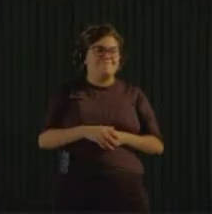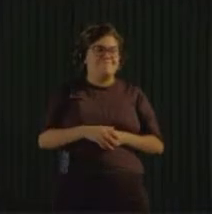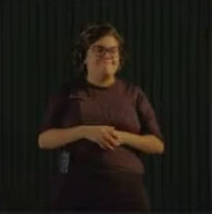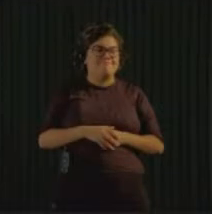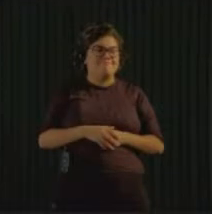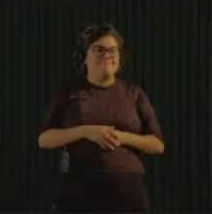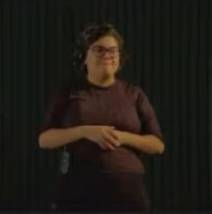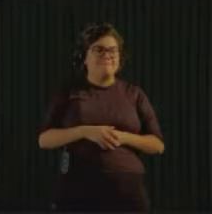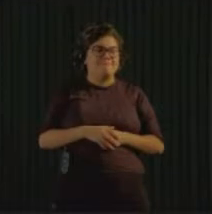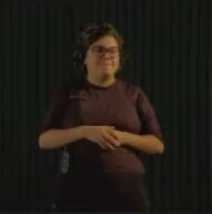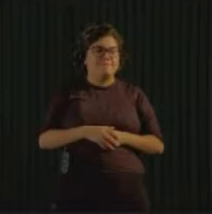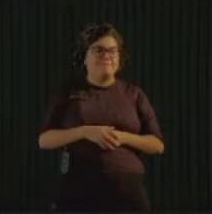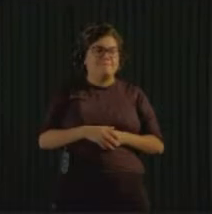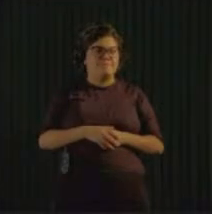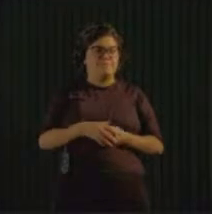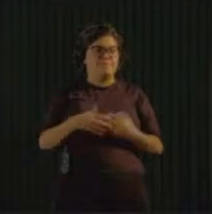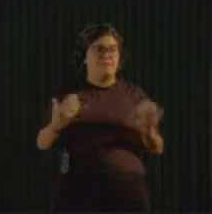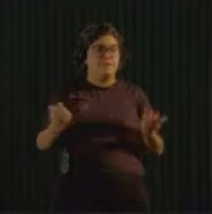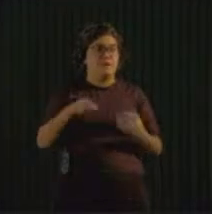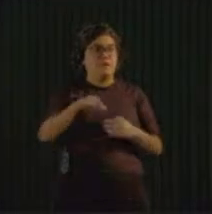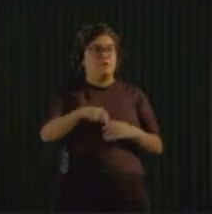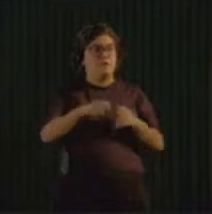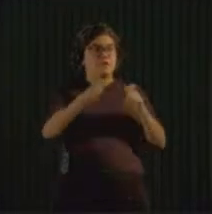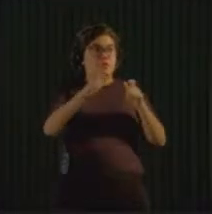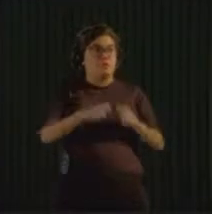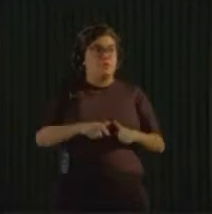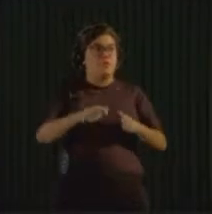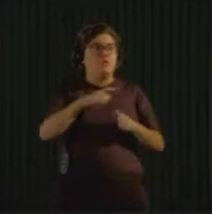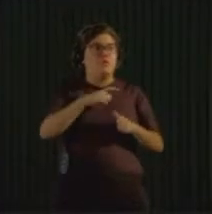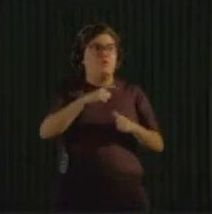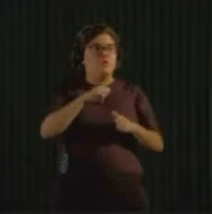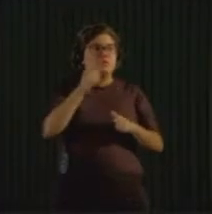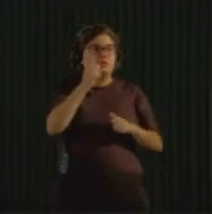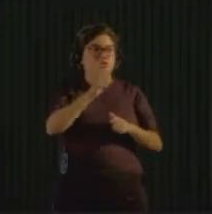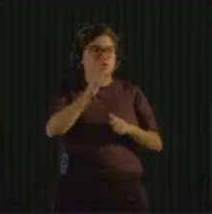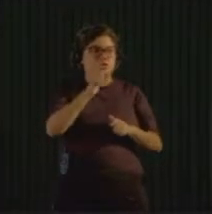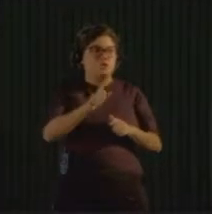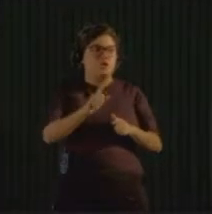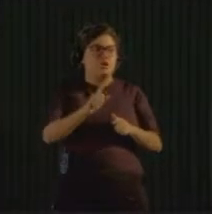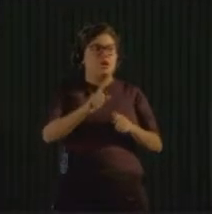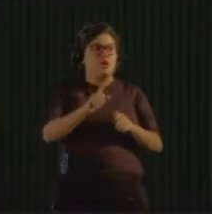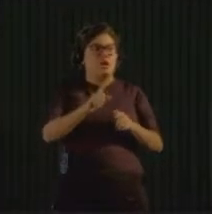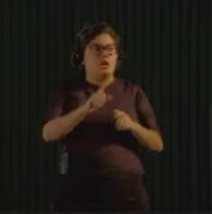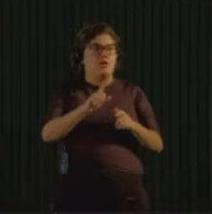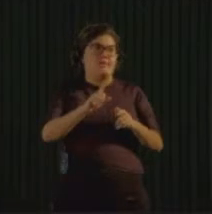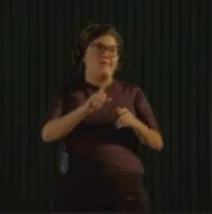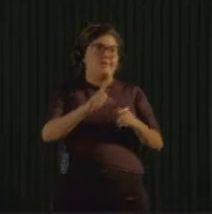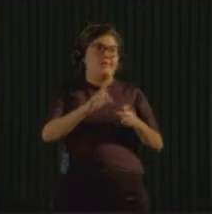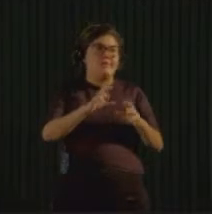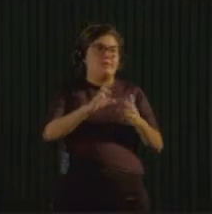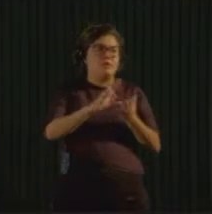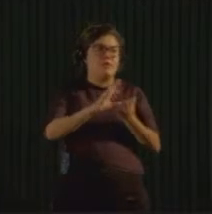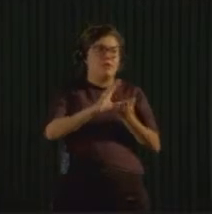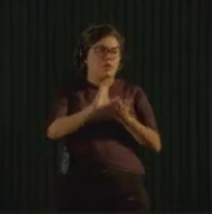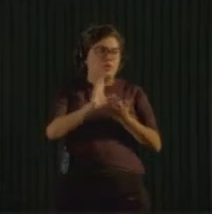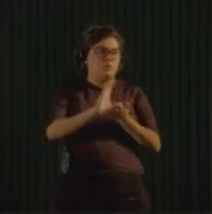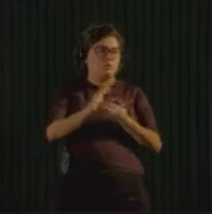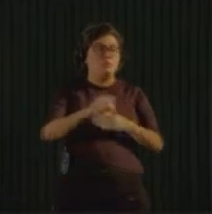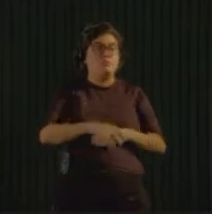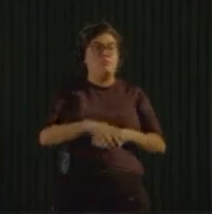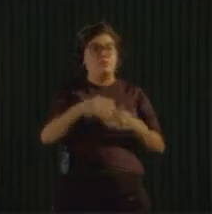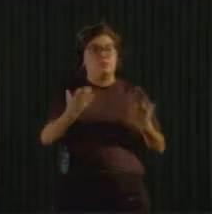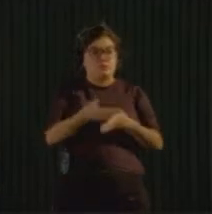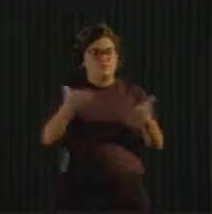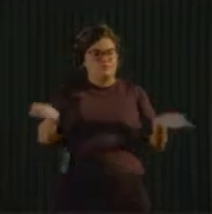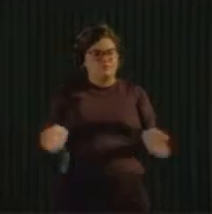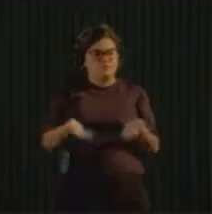resource collection. So which doesn't only limit it for the, just, waste to be